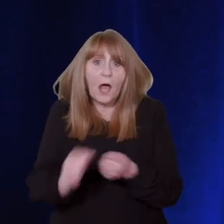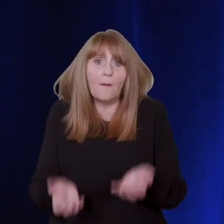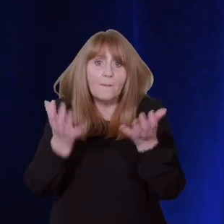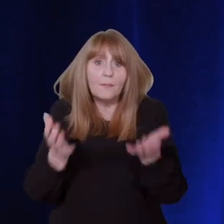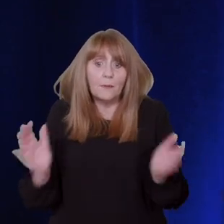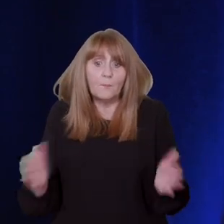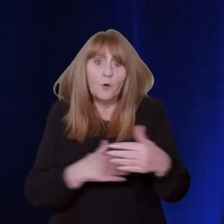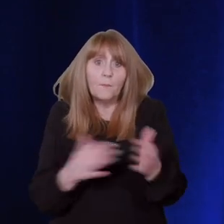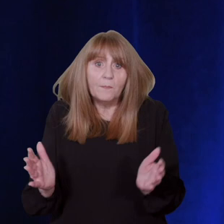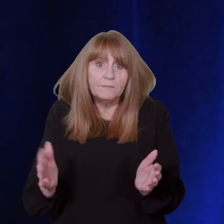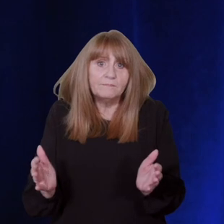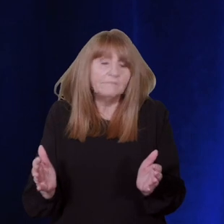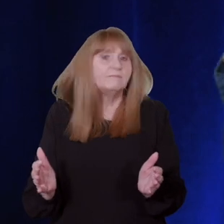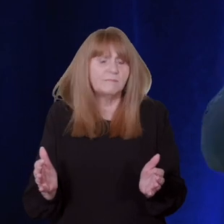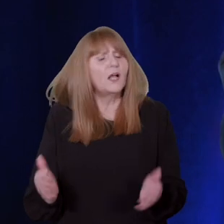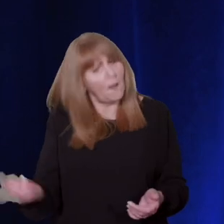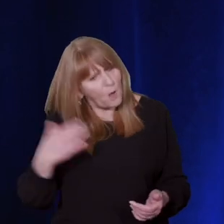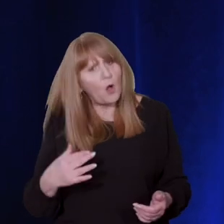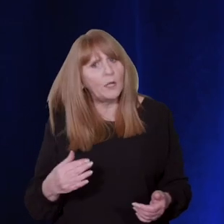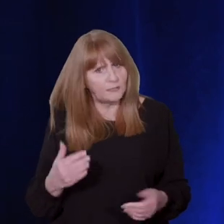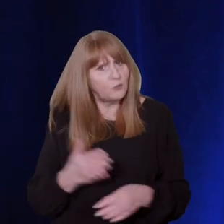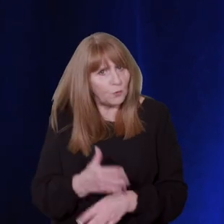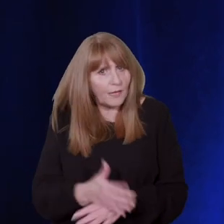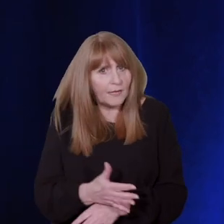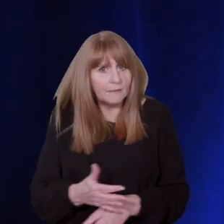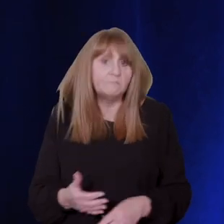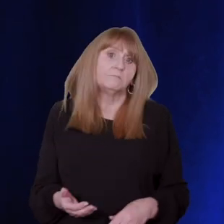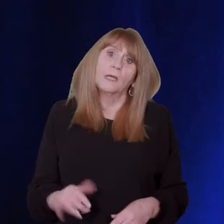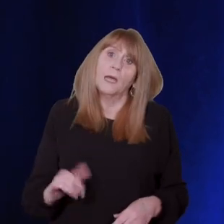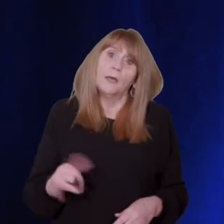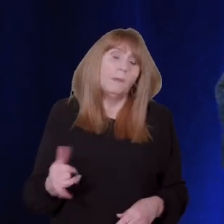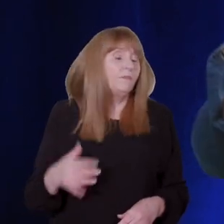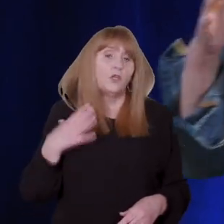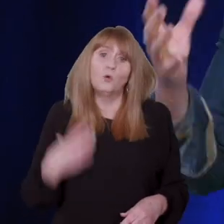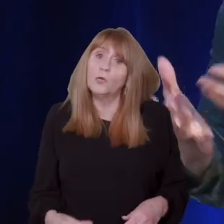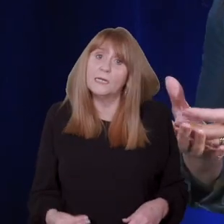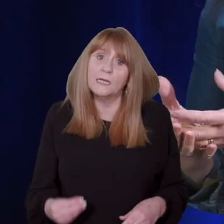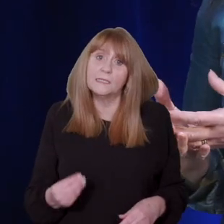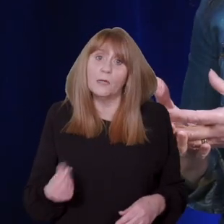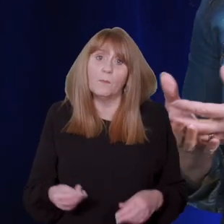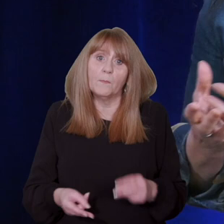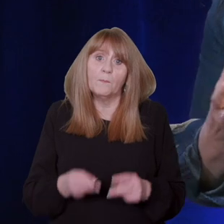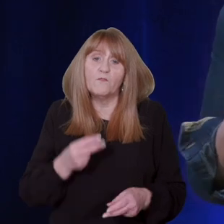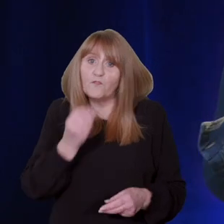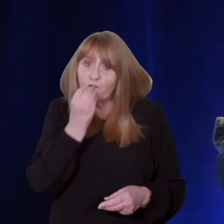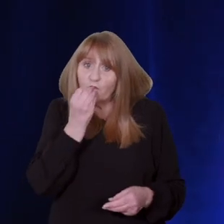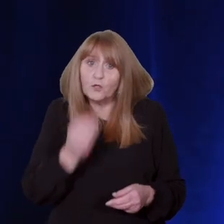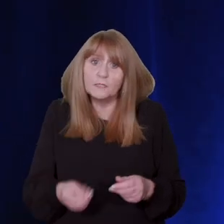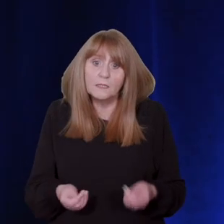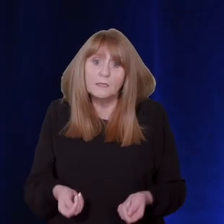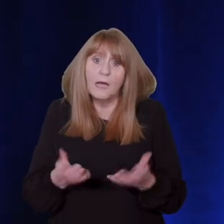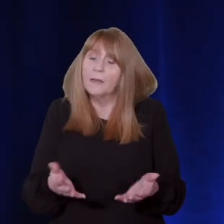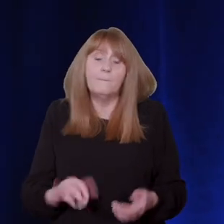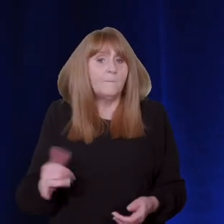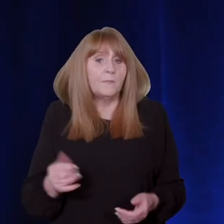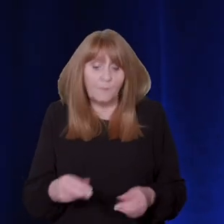more food makers, maybe you could go and do something else that's more of a packaging role or a delivering